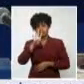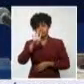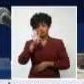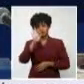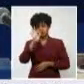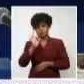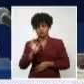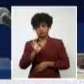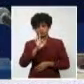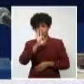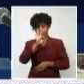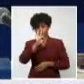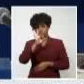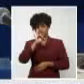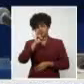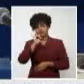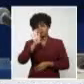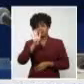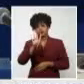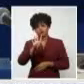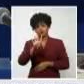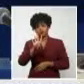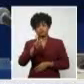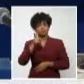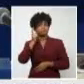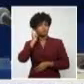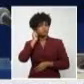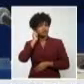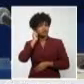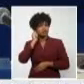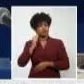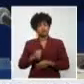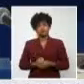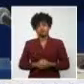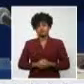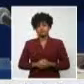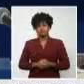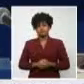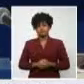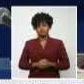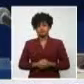874 individuals are female.